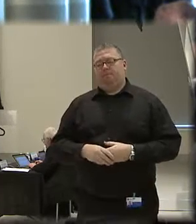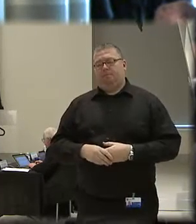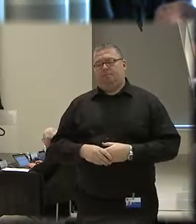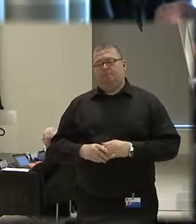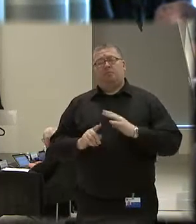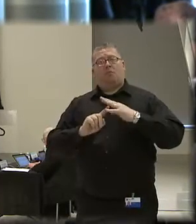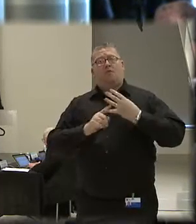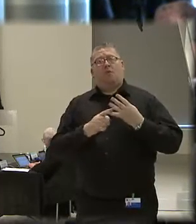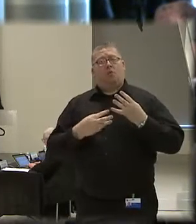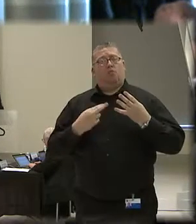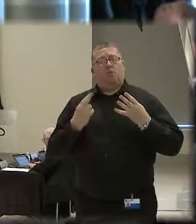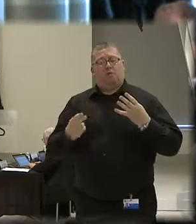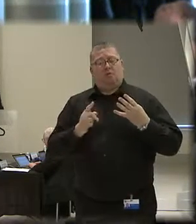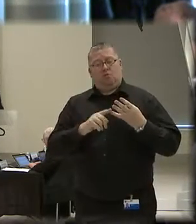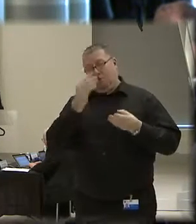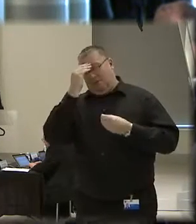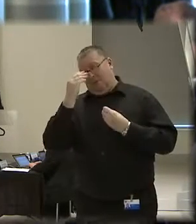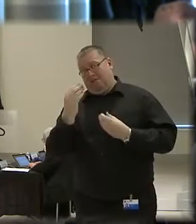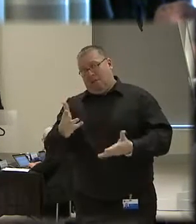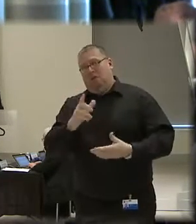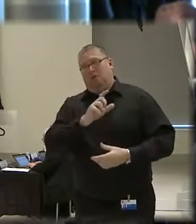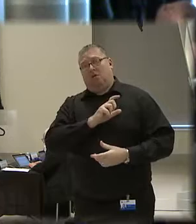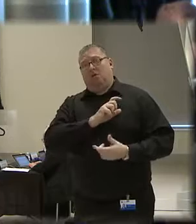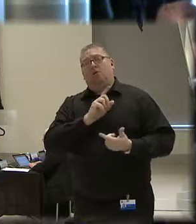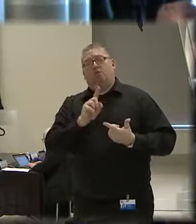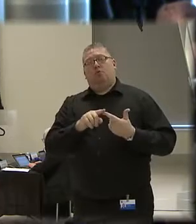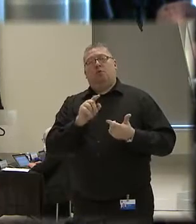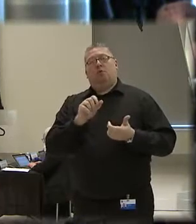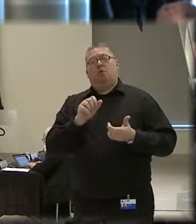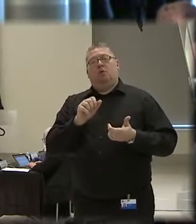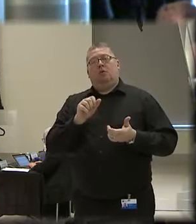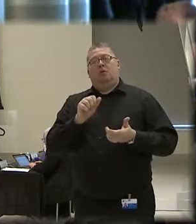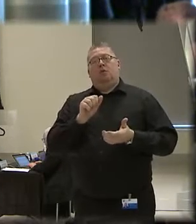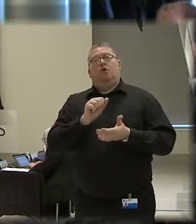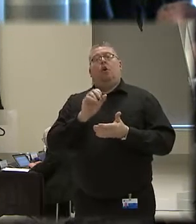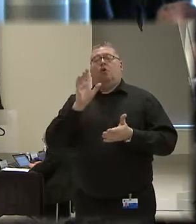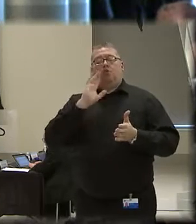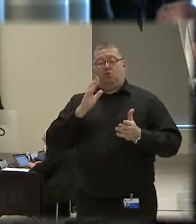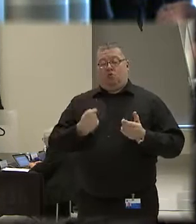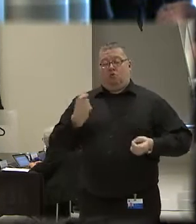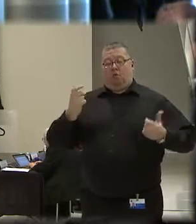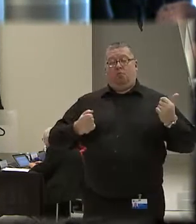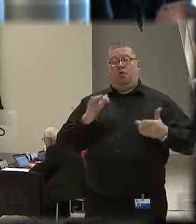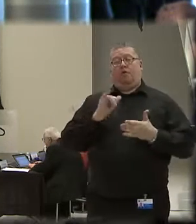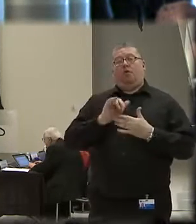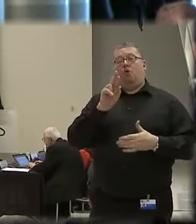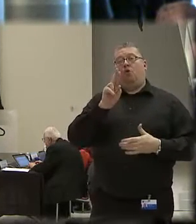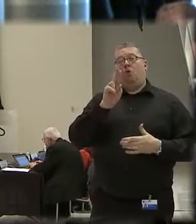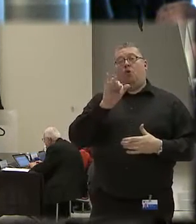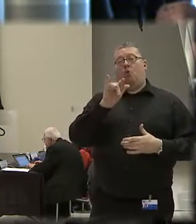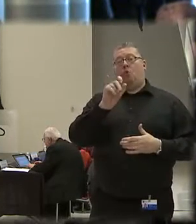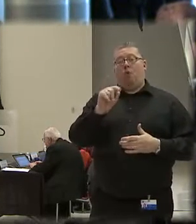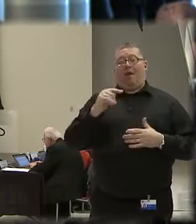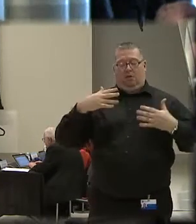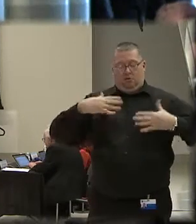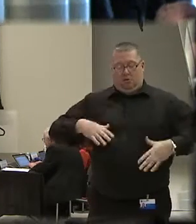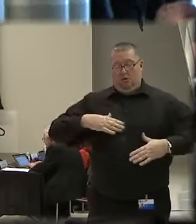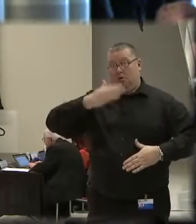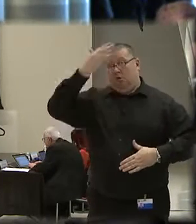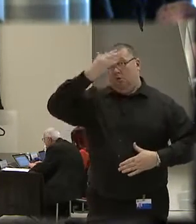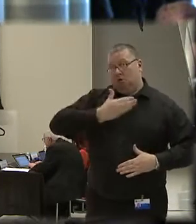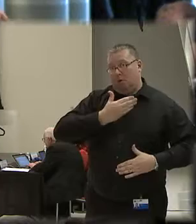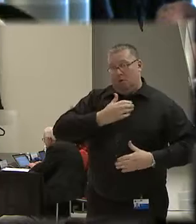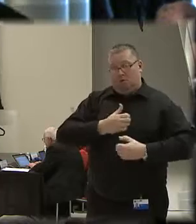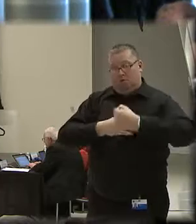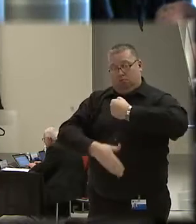Fourth recommendation is to inform law enforcement to remove riot gear and maintain neutral stances during demonstrations. Sometimes the tension